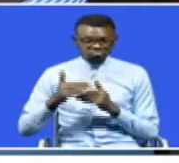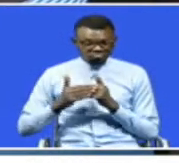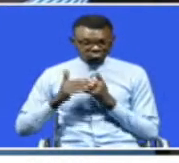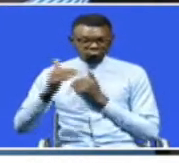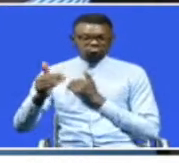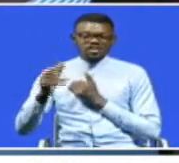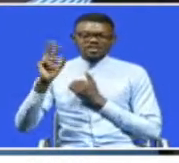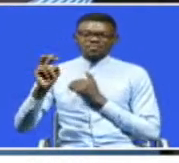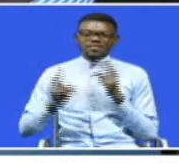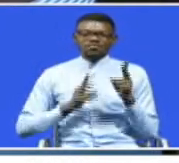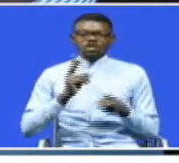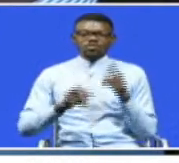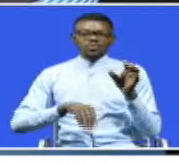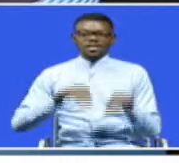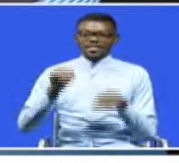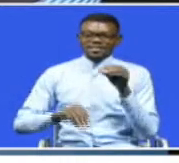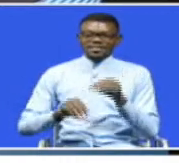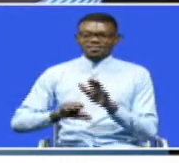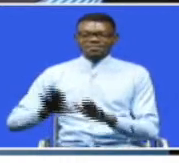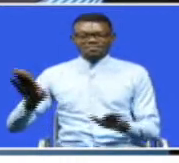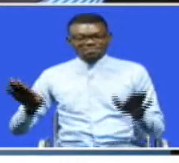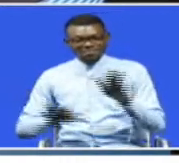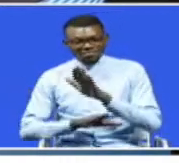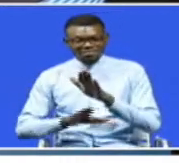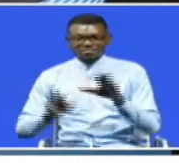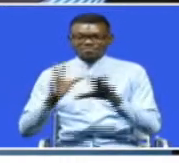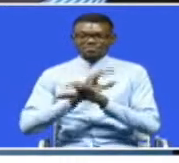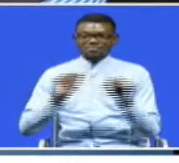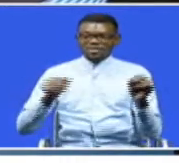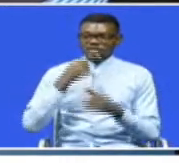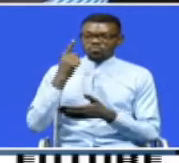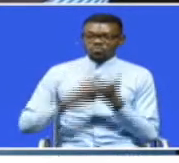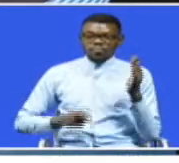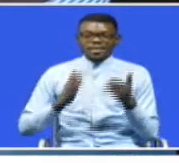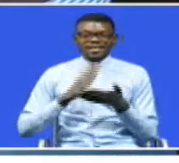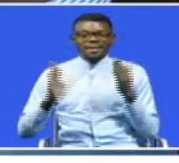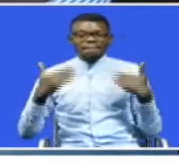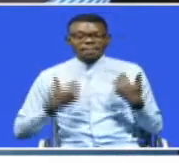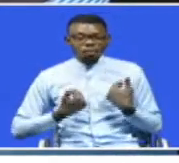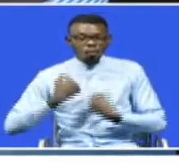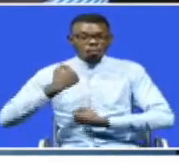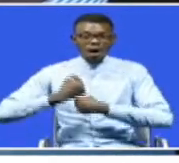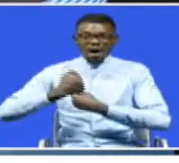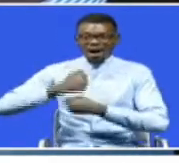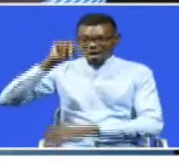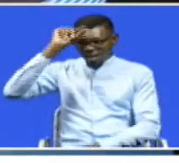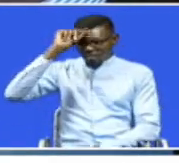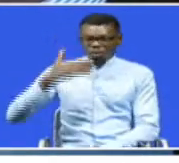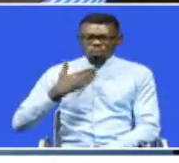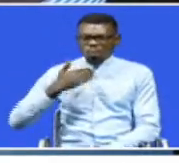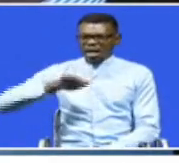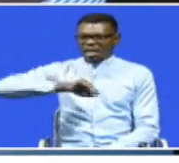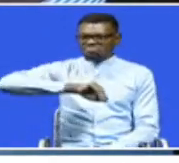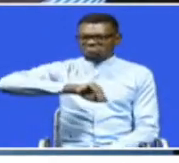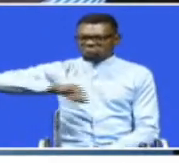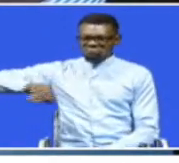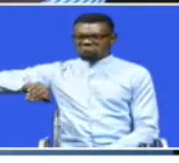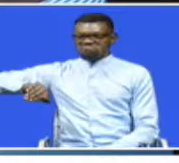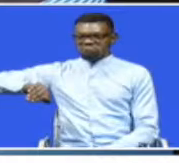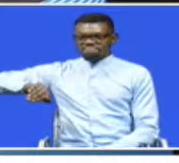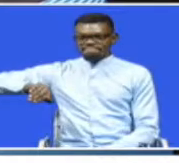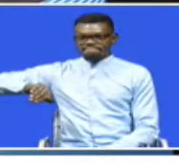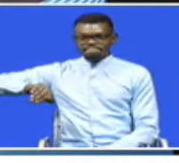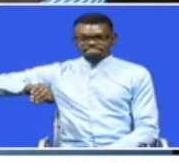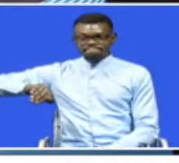general election. The Deputy President says there is a scheme by some state operatives to isolate him and ODM leader